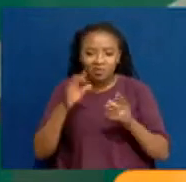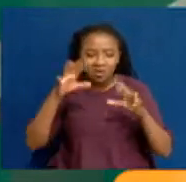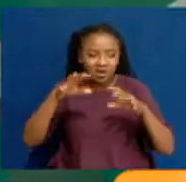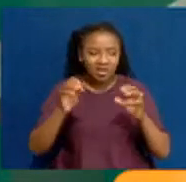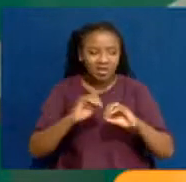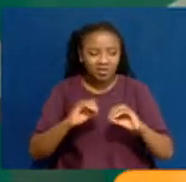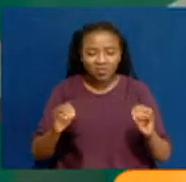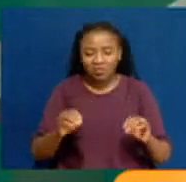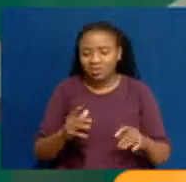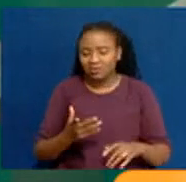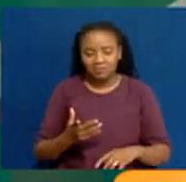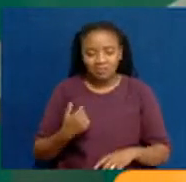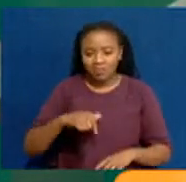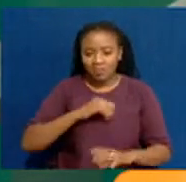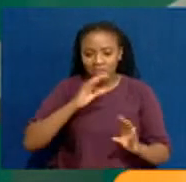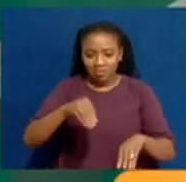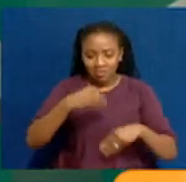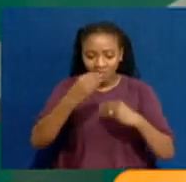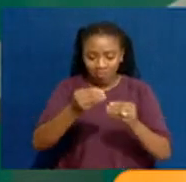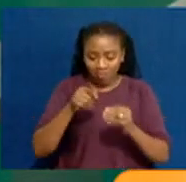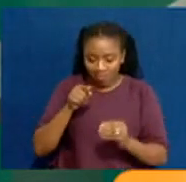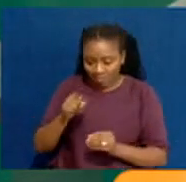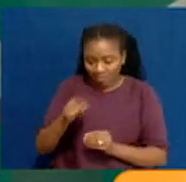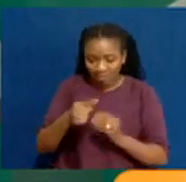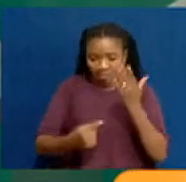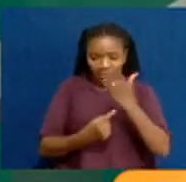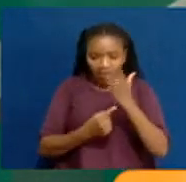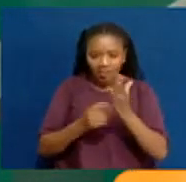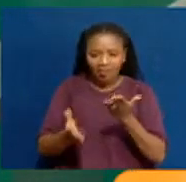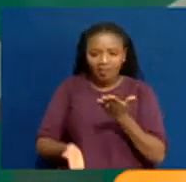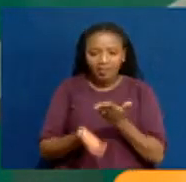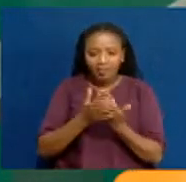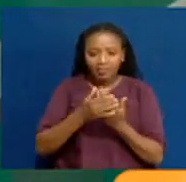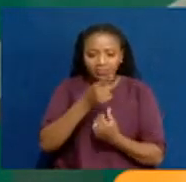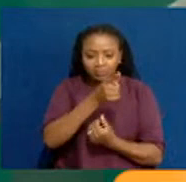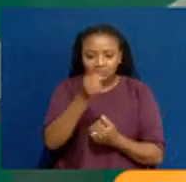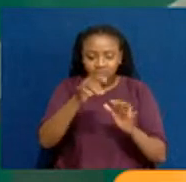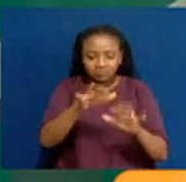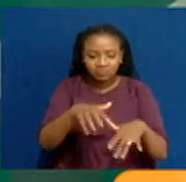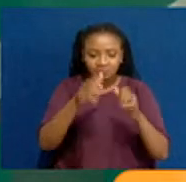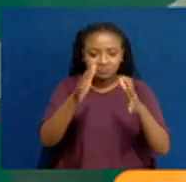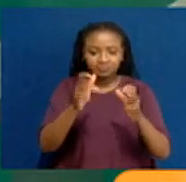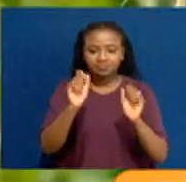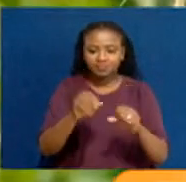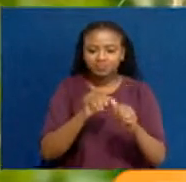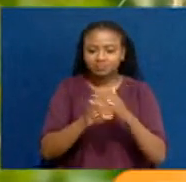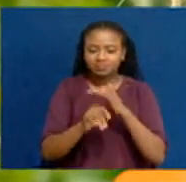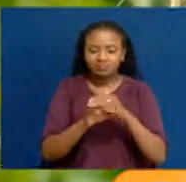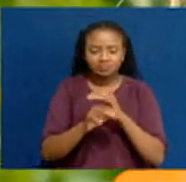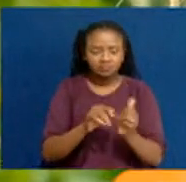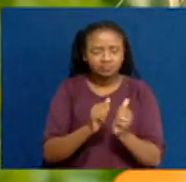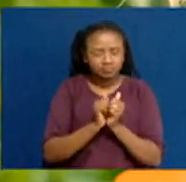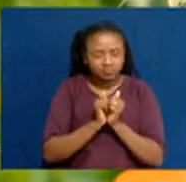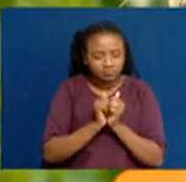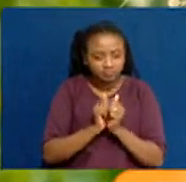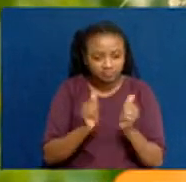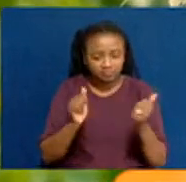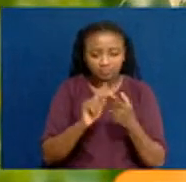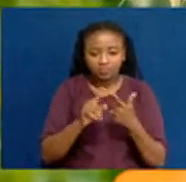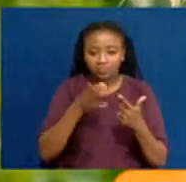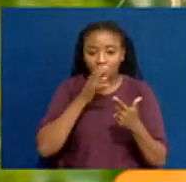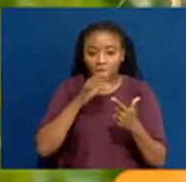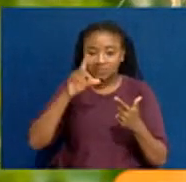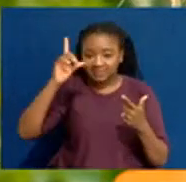IoT device we call Farm Shield that allows farmers to first lower those costs by up to 30%, lower water expenses by